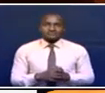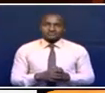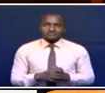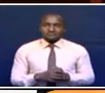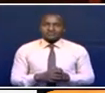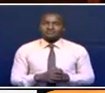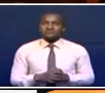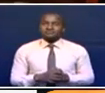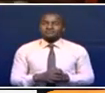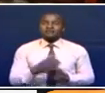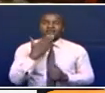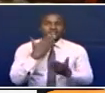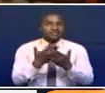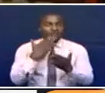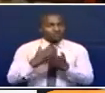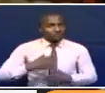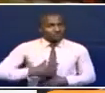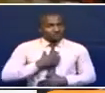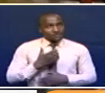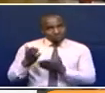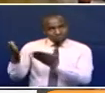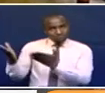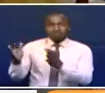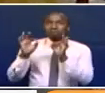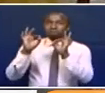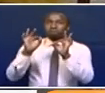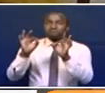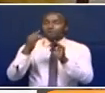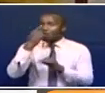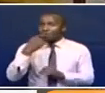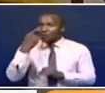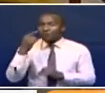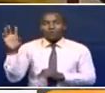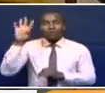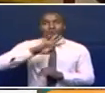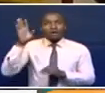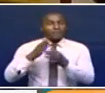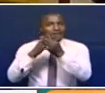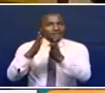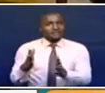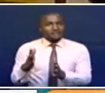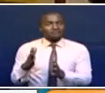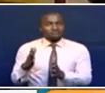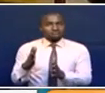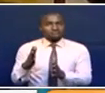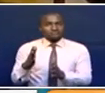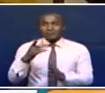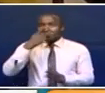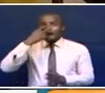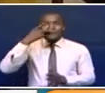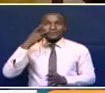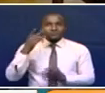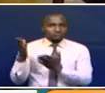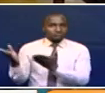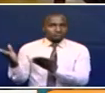Thank you so much for joining us. My guest tonight exclusively has been Wiper Democratic Movement leader, NASA co-principal Stephen Kalonzo